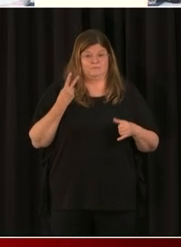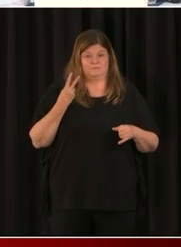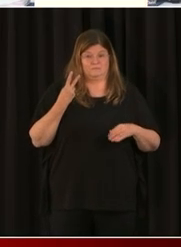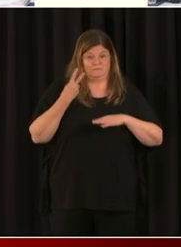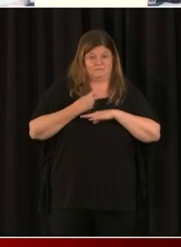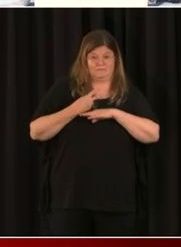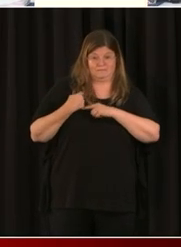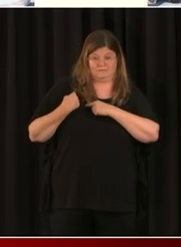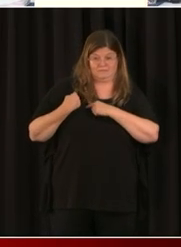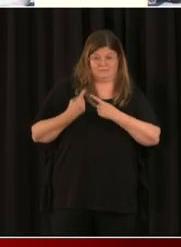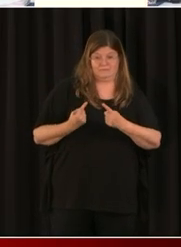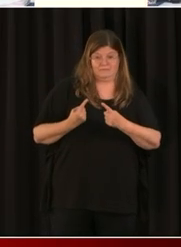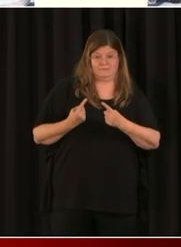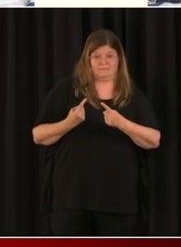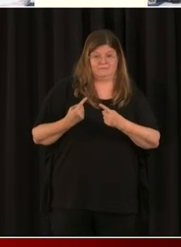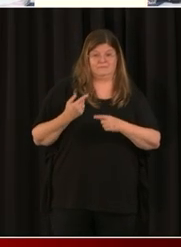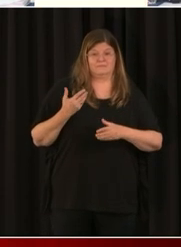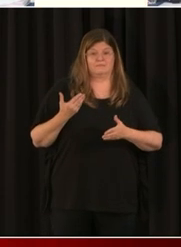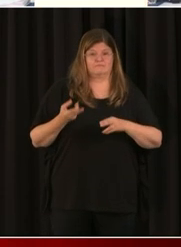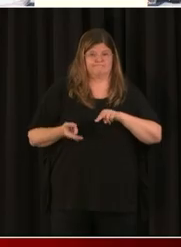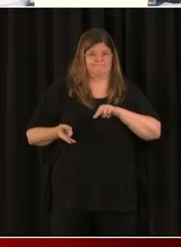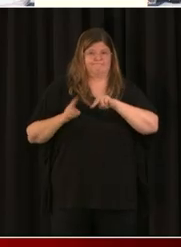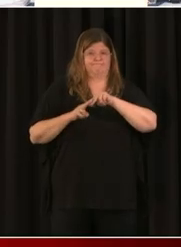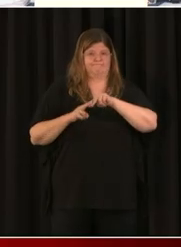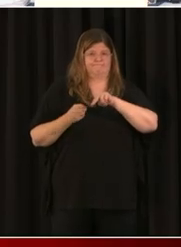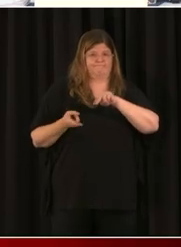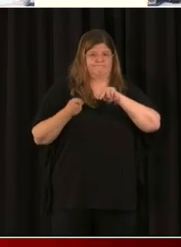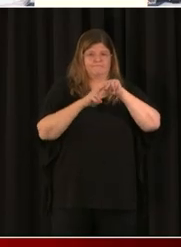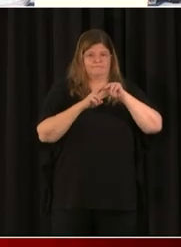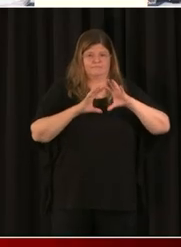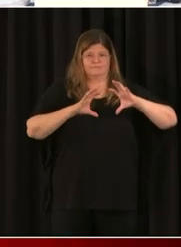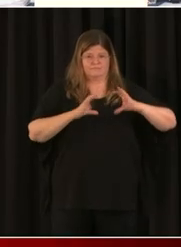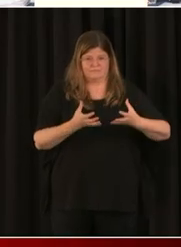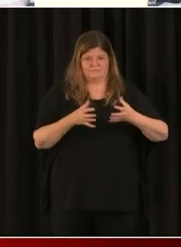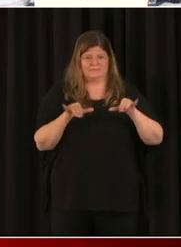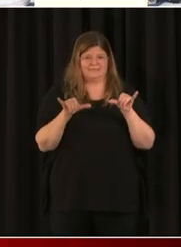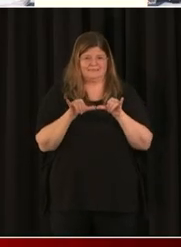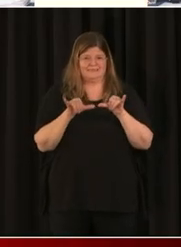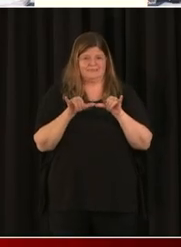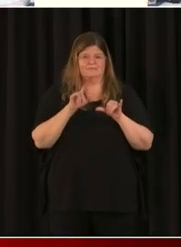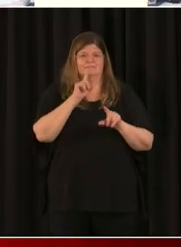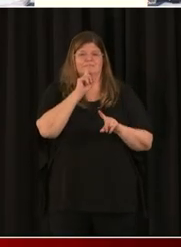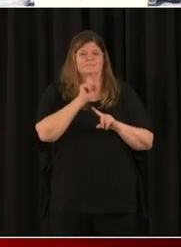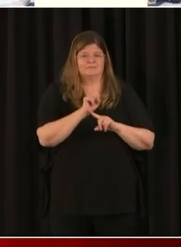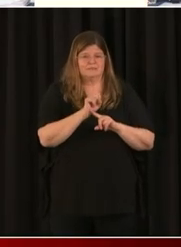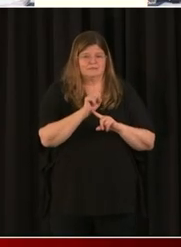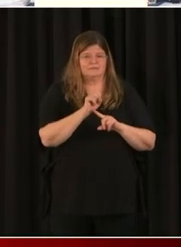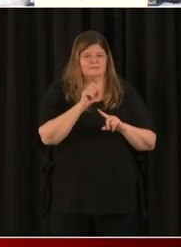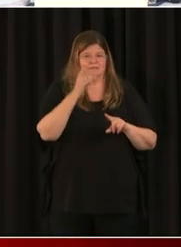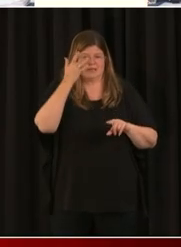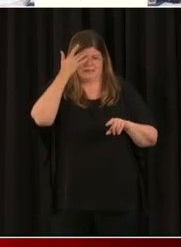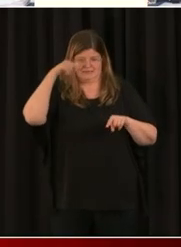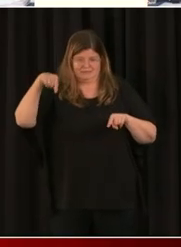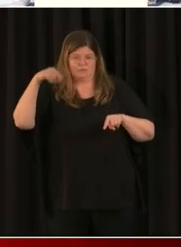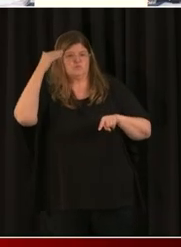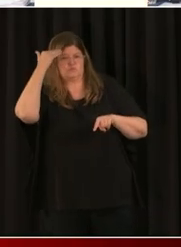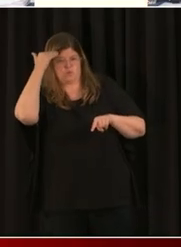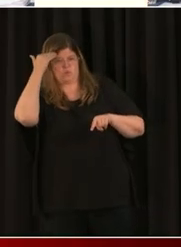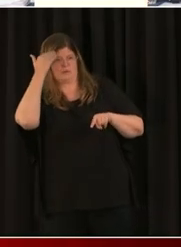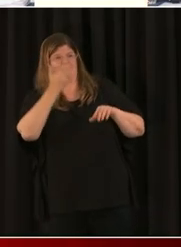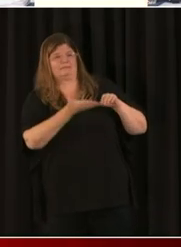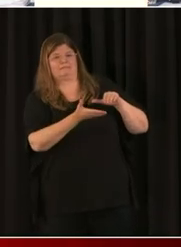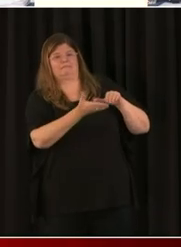two demonstrations, that there have been increased crowd sizes. Some of our intelligence certainly suggests that it will be an increased crowd, and